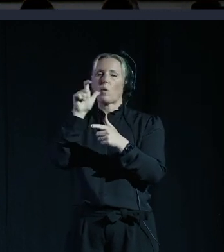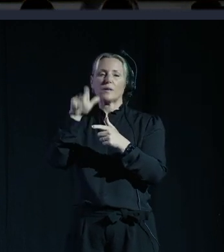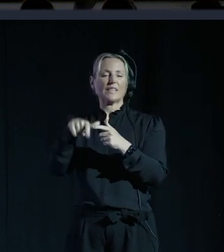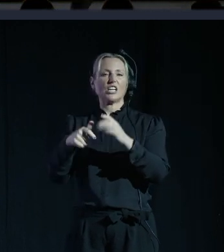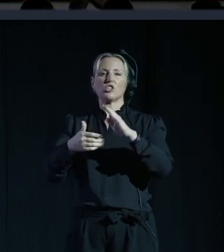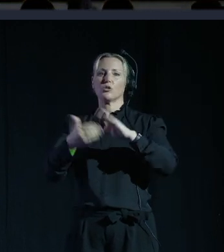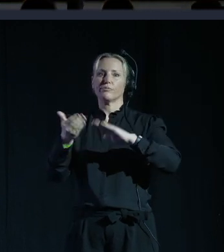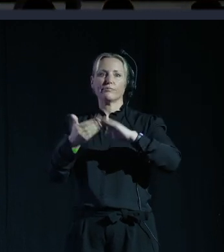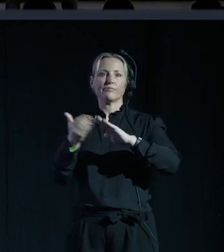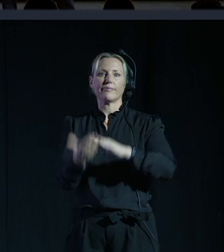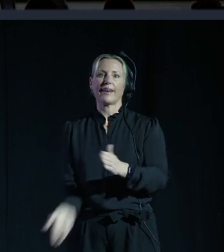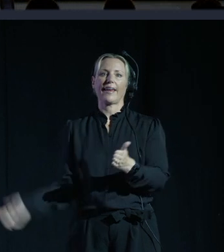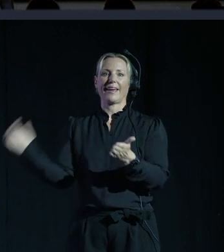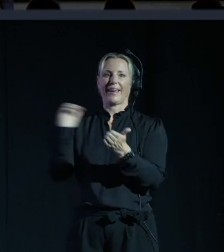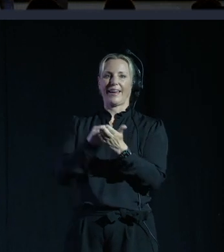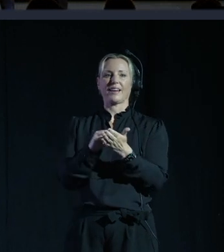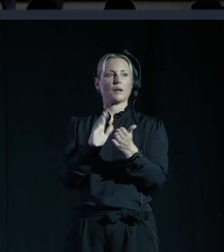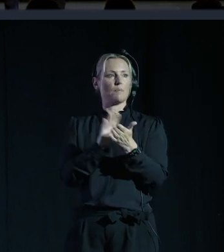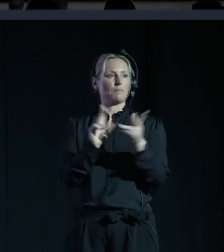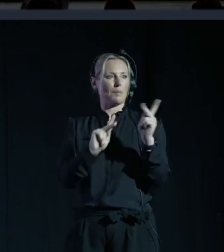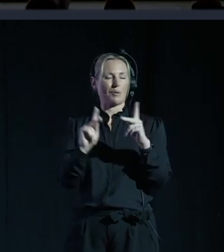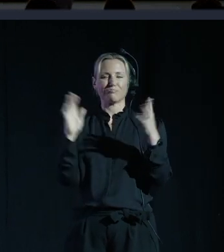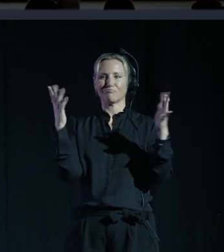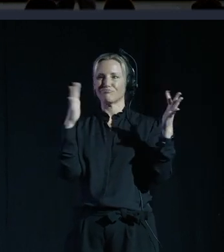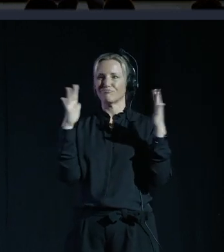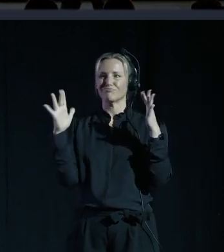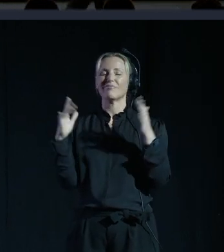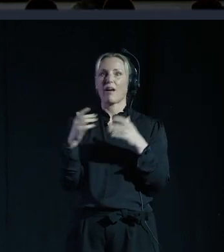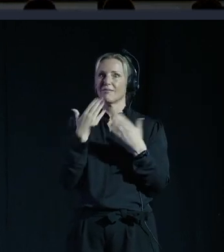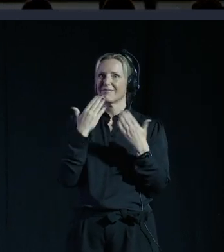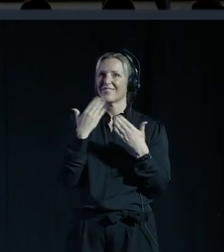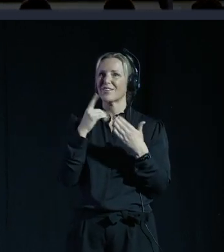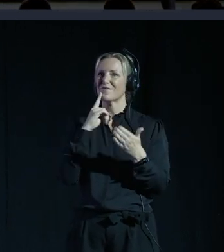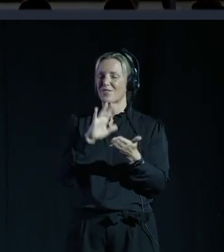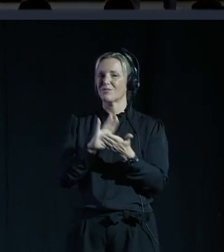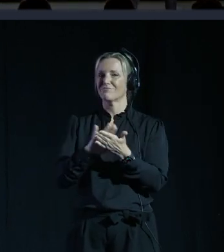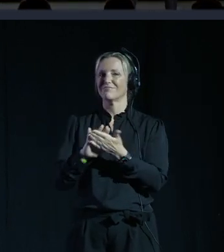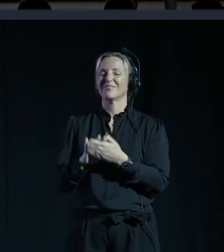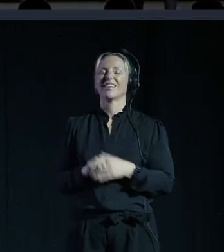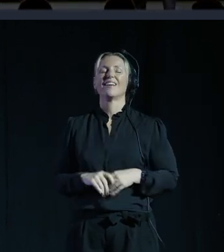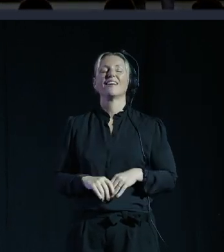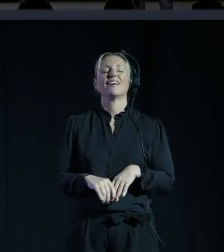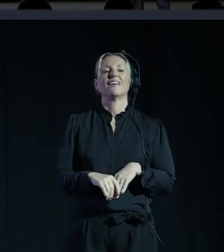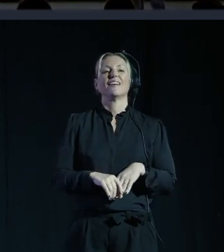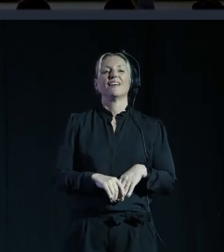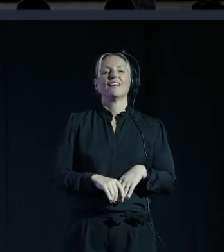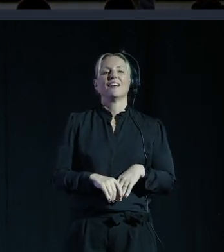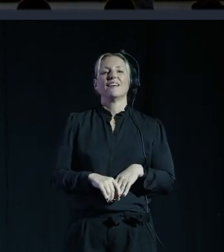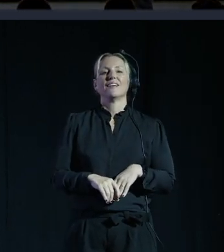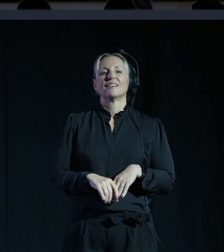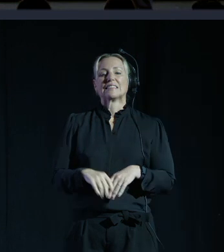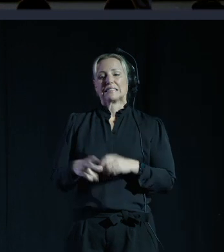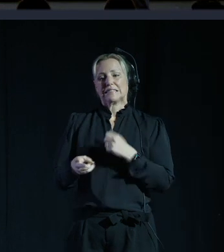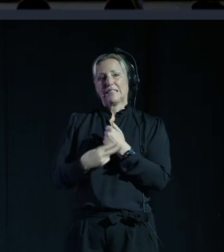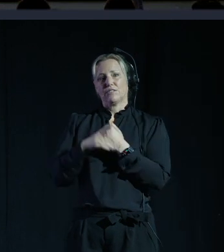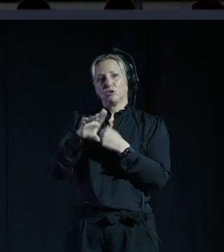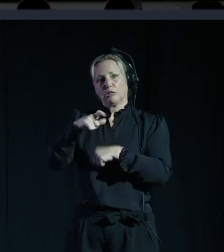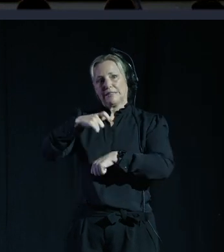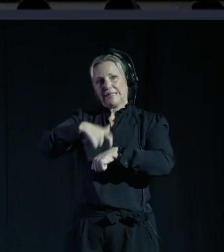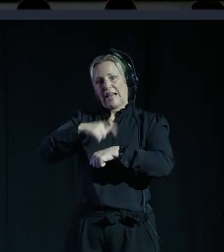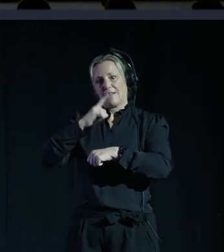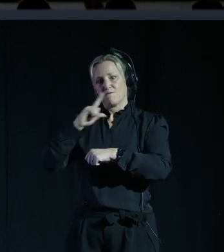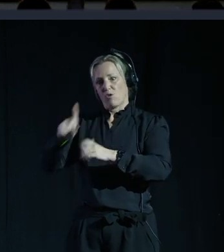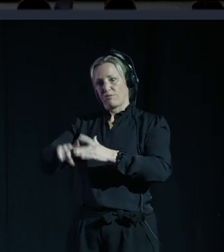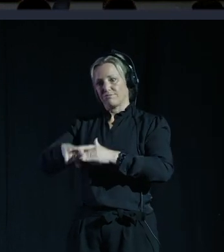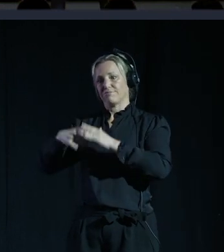yes, absolutely. Love that. Applause is great. So saving you execution costs, and again, kind of saving you